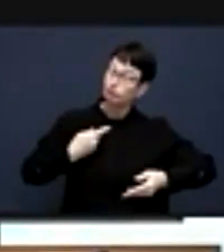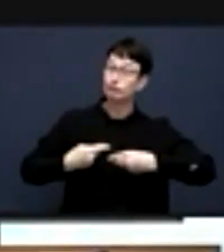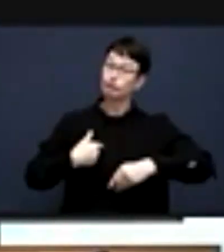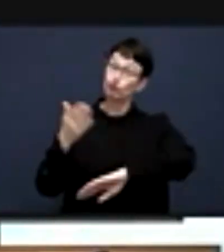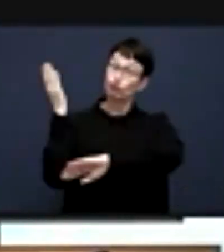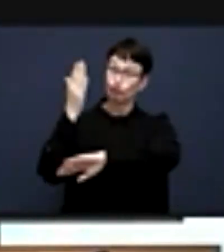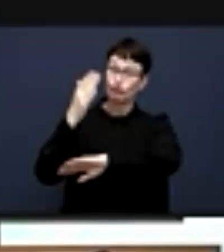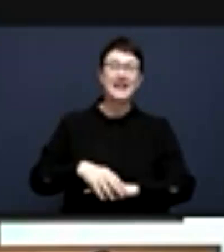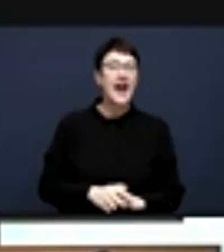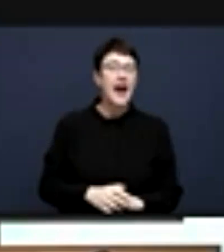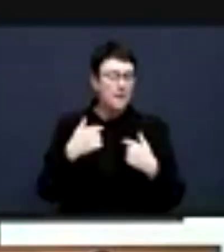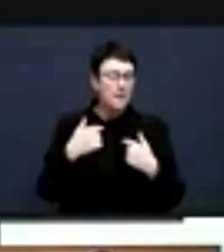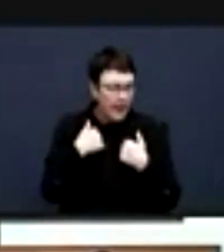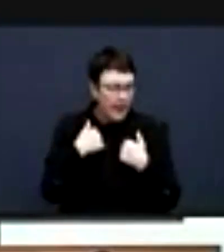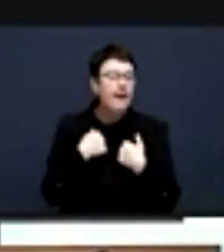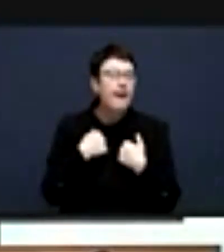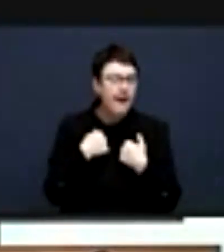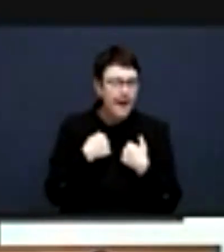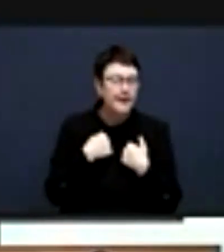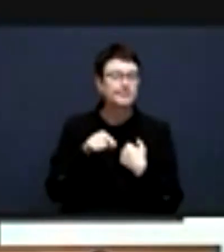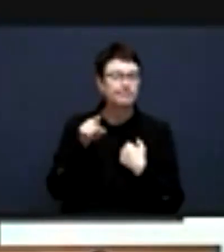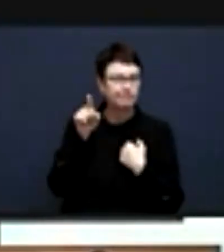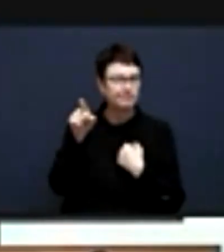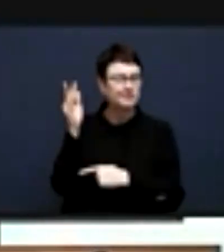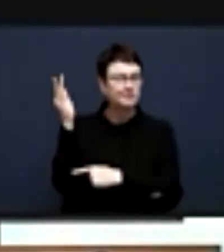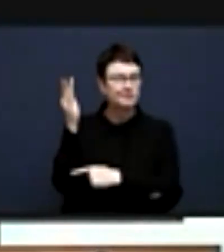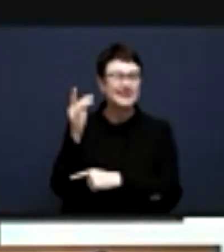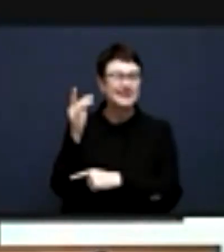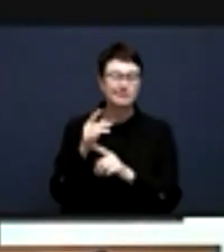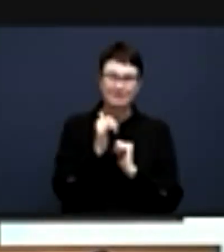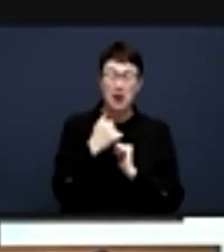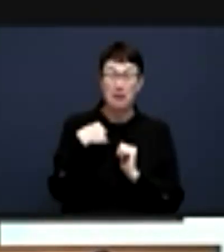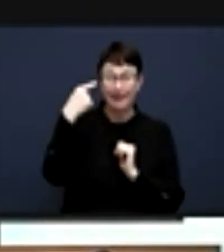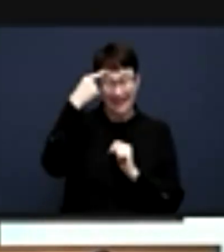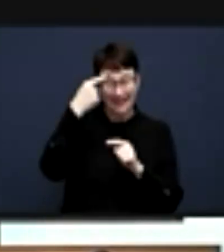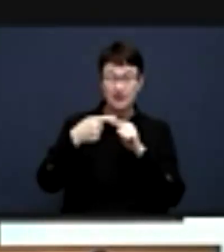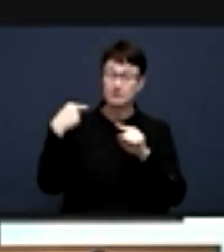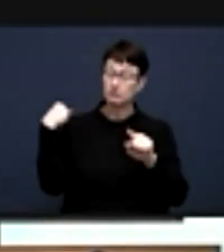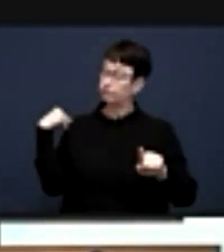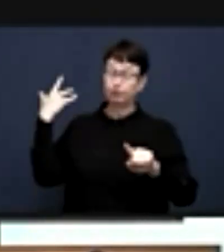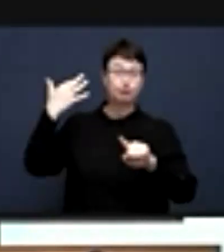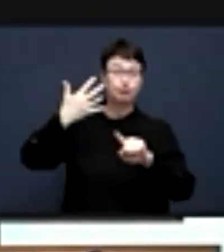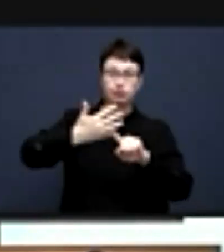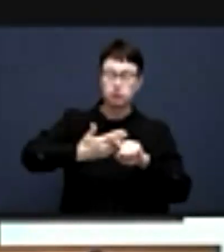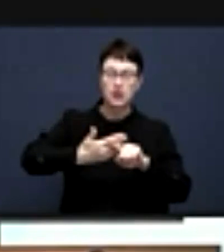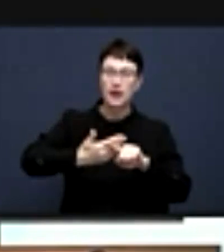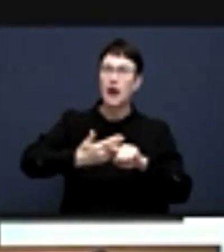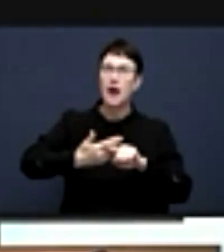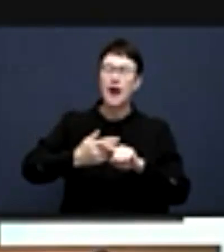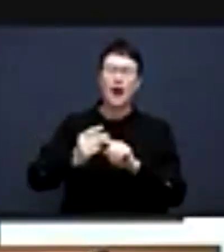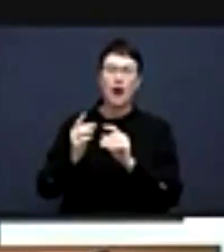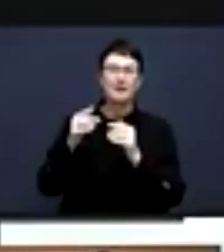the Web Accessibility Directive may have come a little bit under the radar because of the European Accessibility Act, but it's